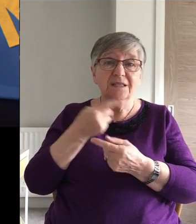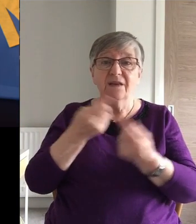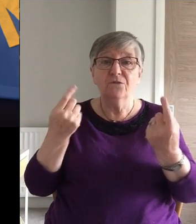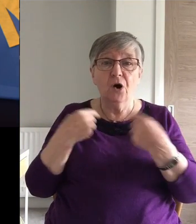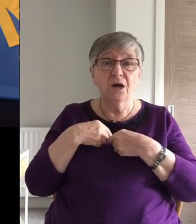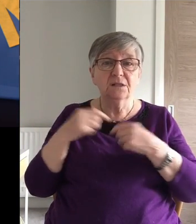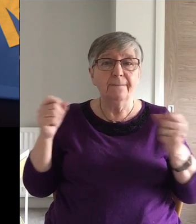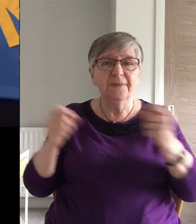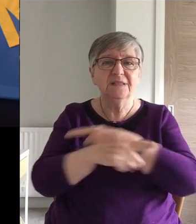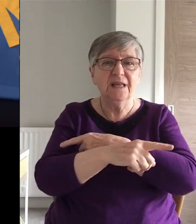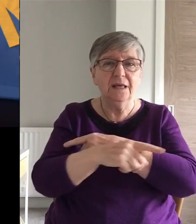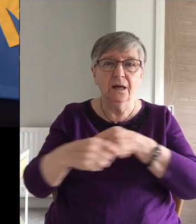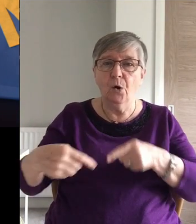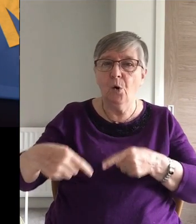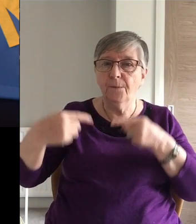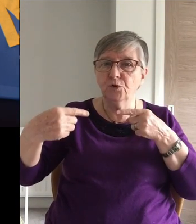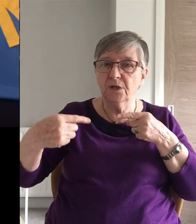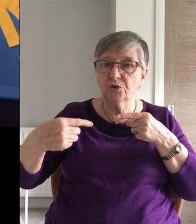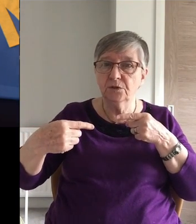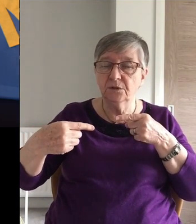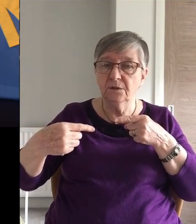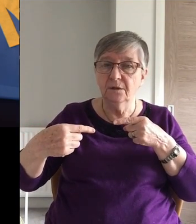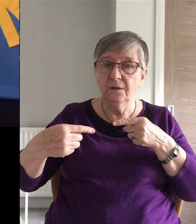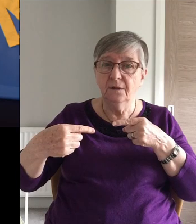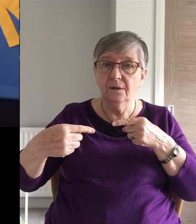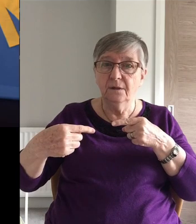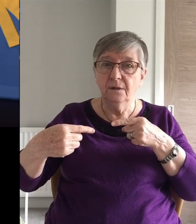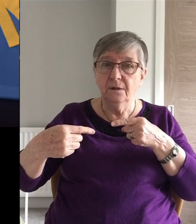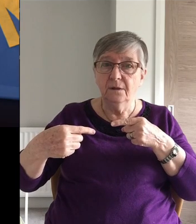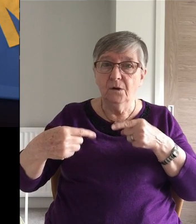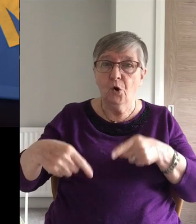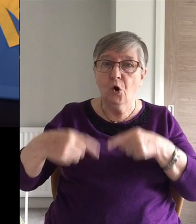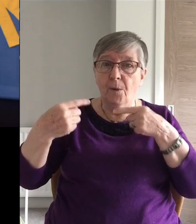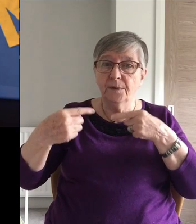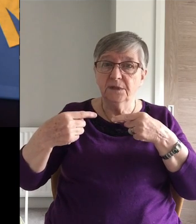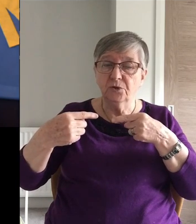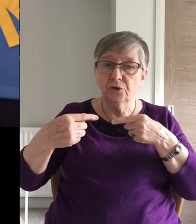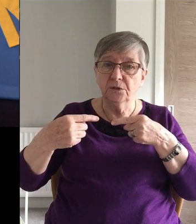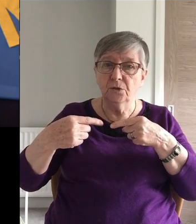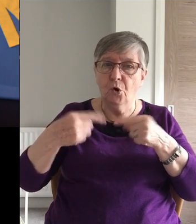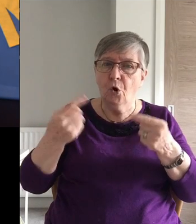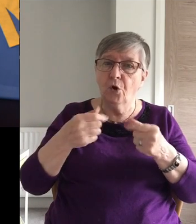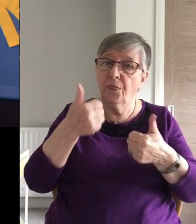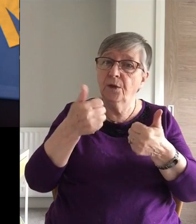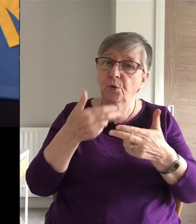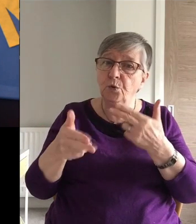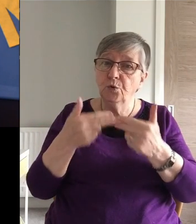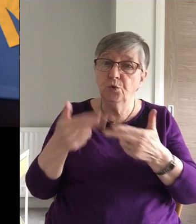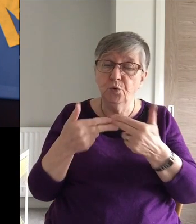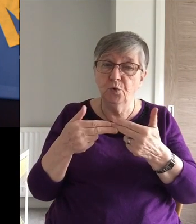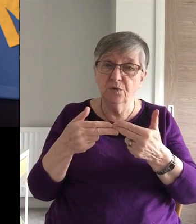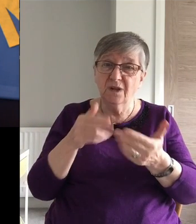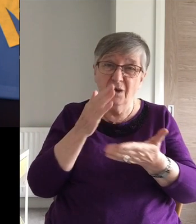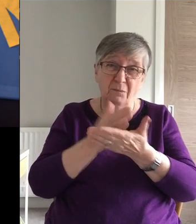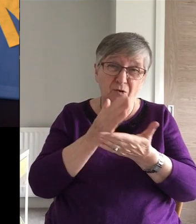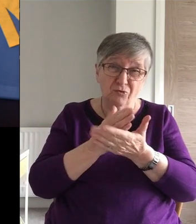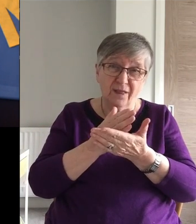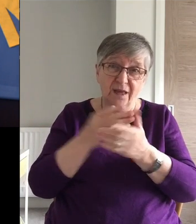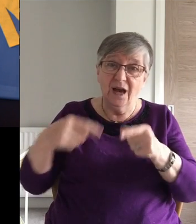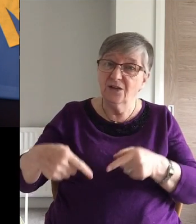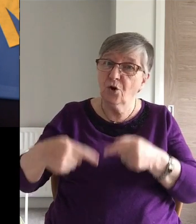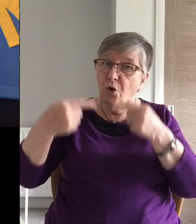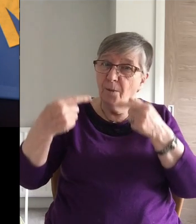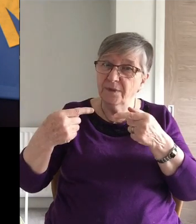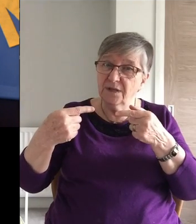too easy to mistake opposition as being opposition against the gospel, when in fact it's opposition